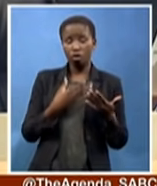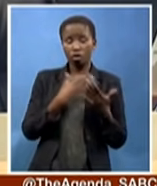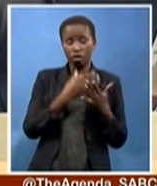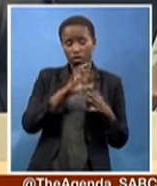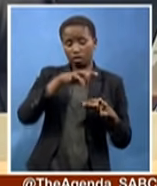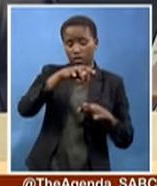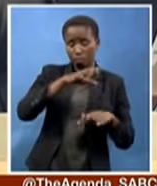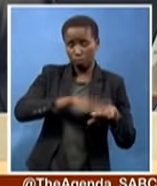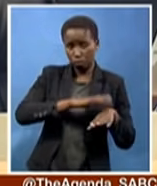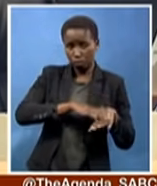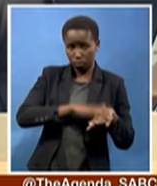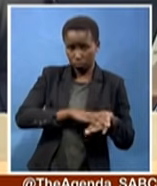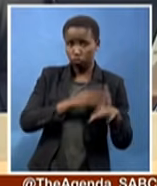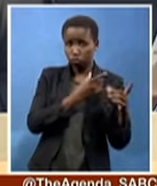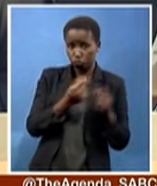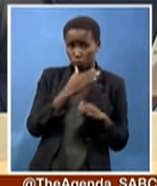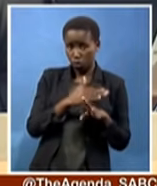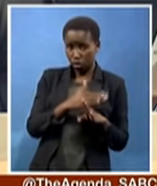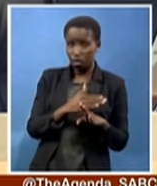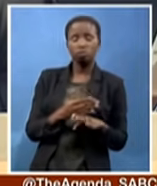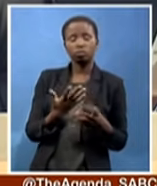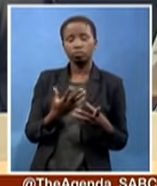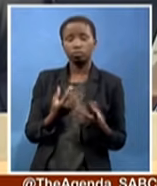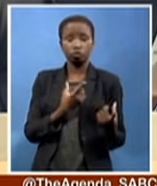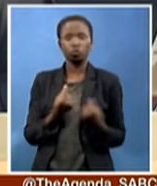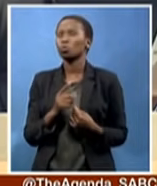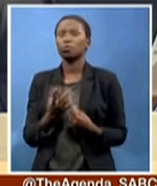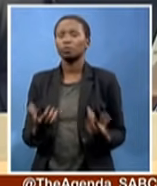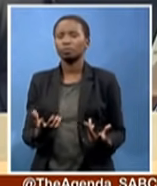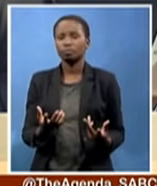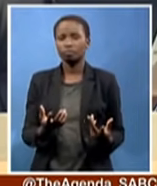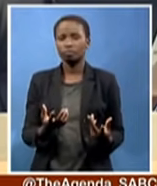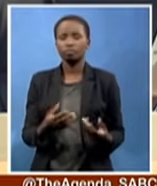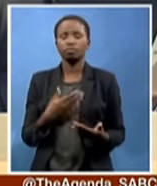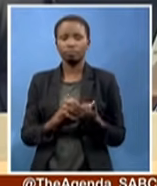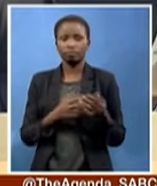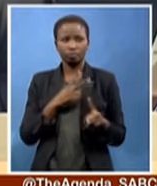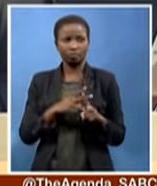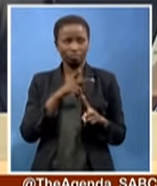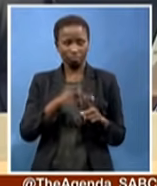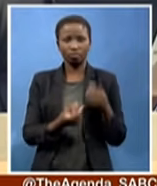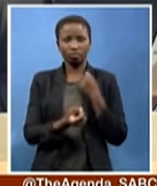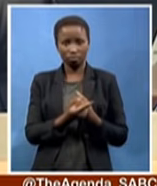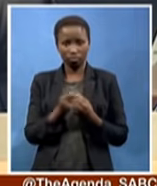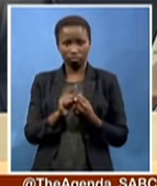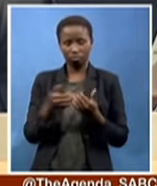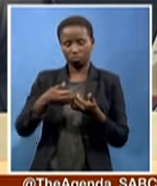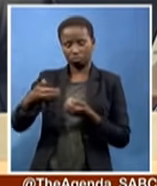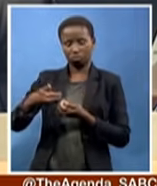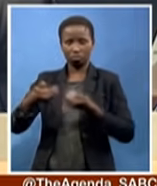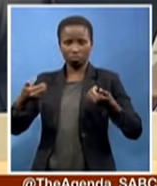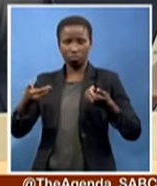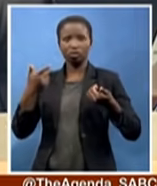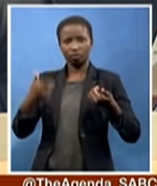done about it contributed to divisions within the National Executive Committee and other